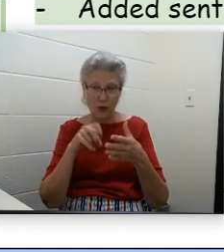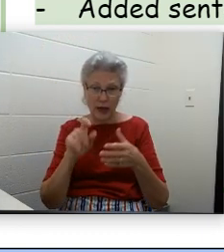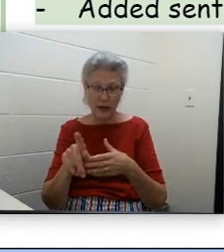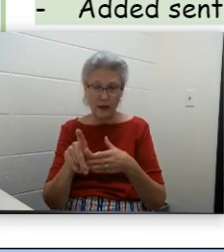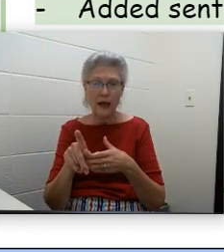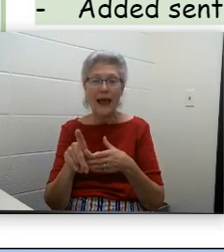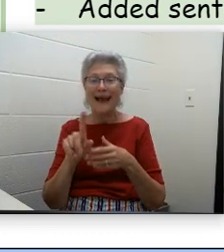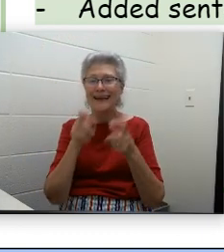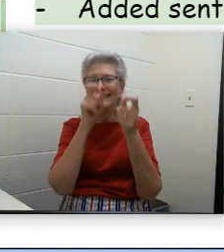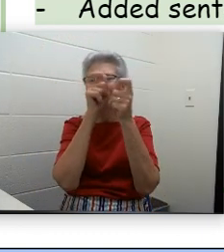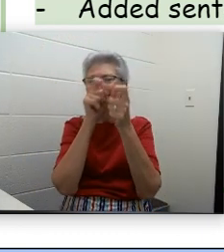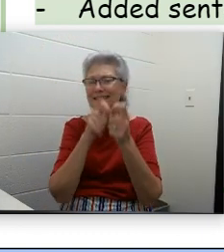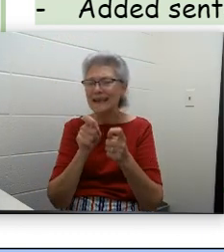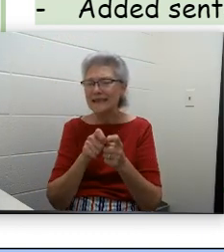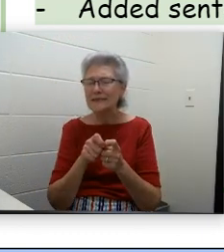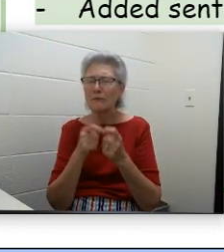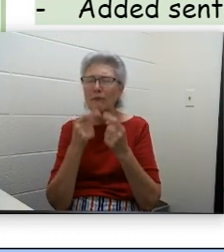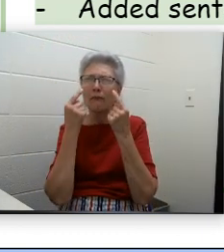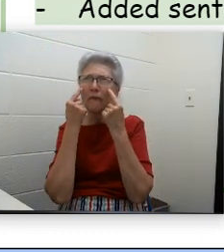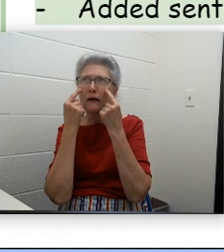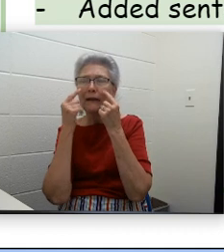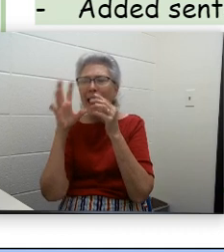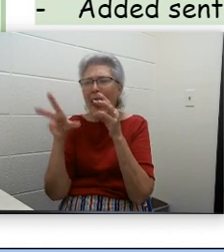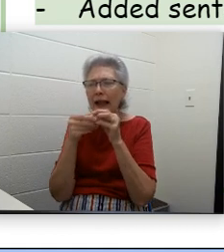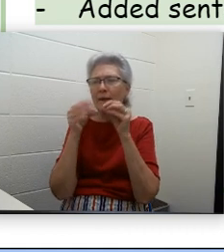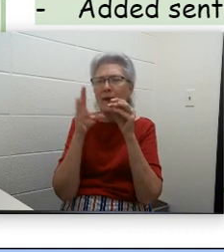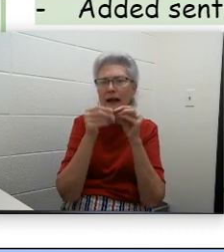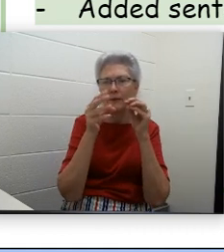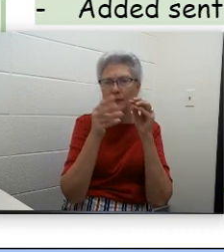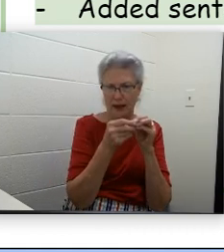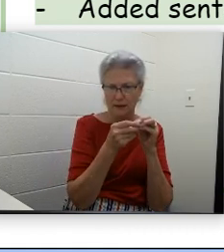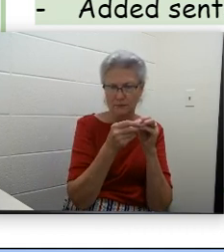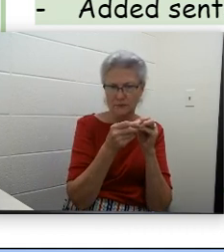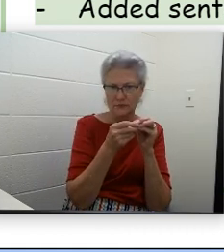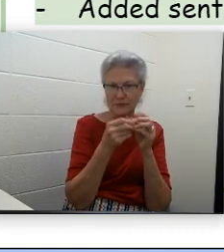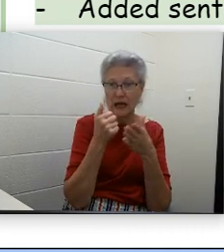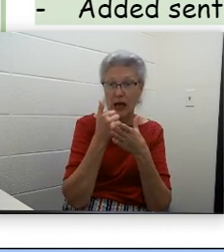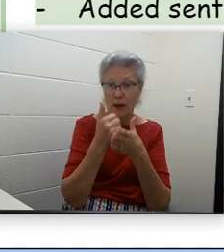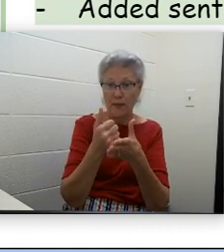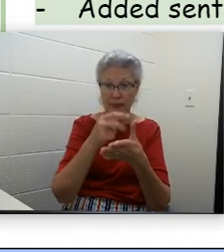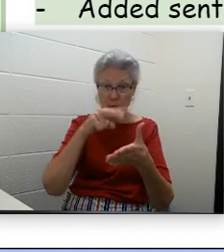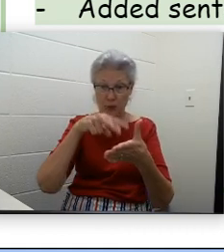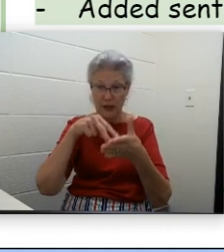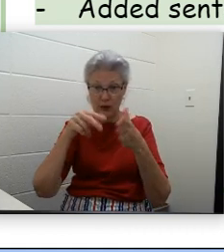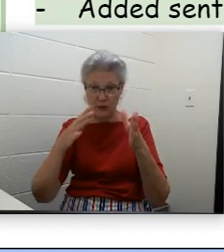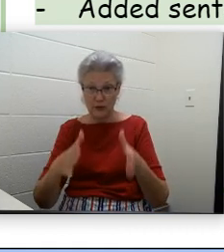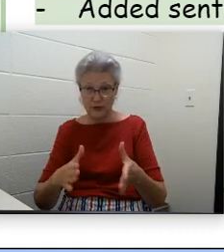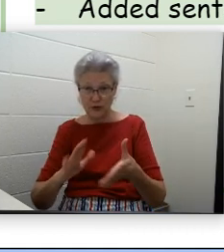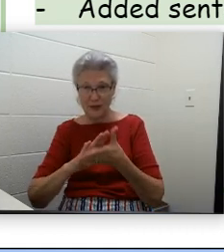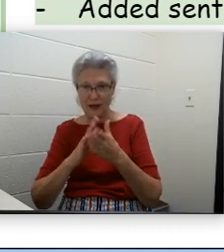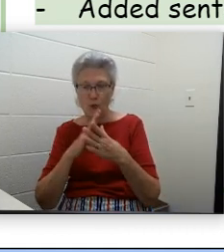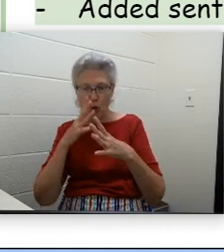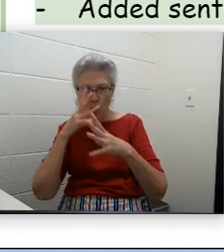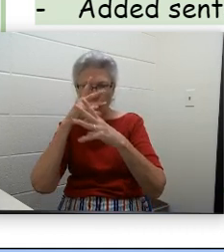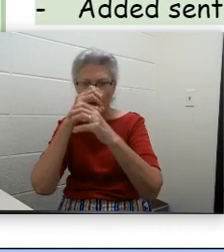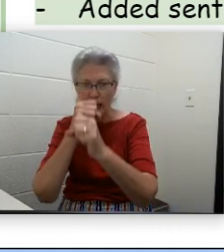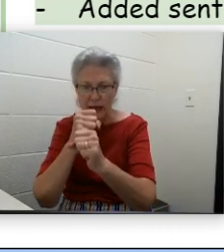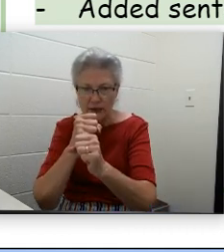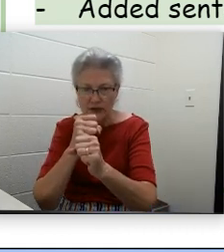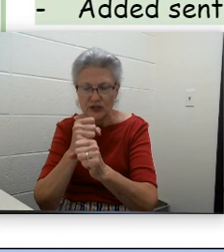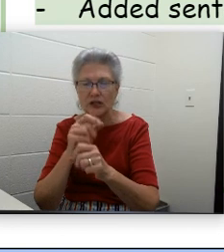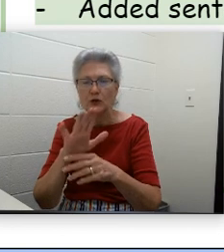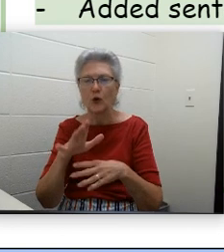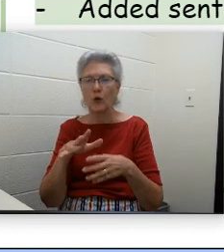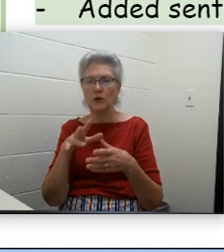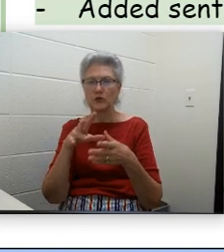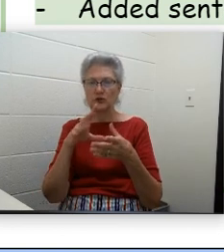details that you can think of, add them into your story just to help the readers become more engaged. So with this concept